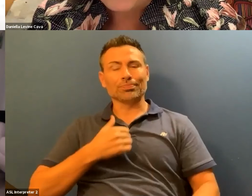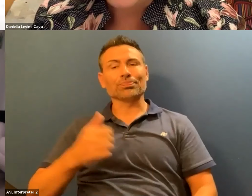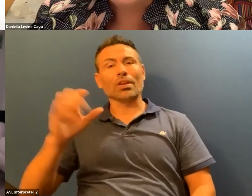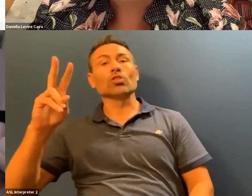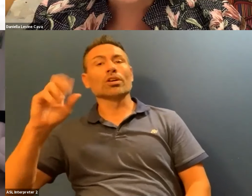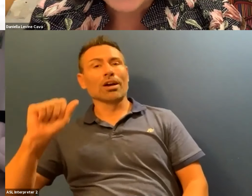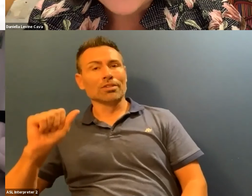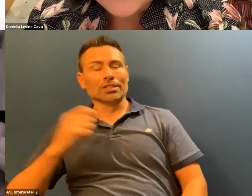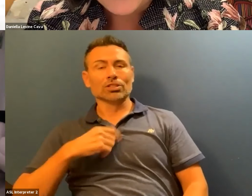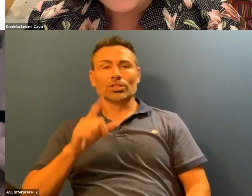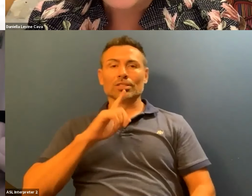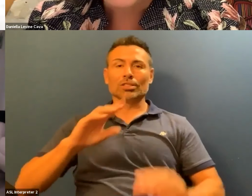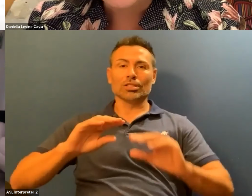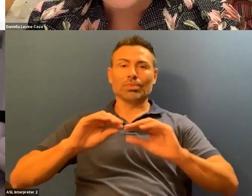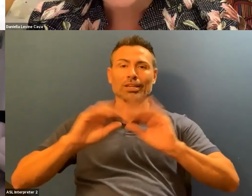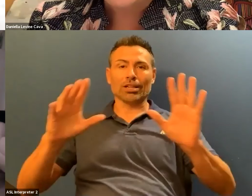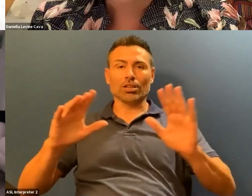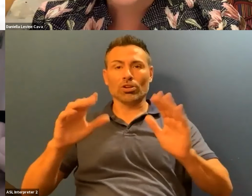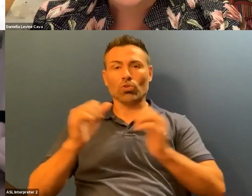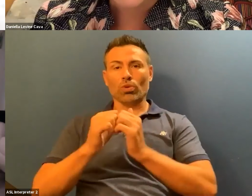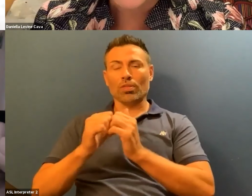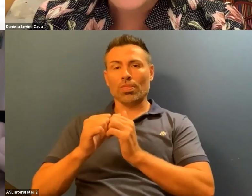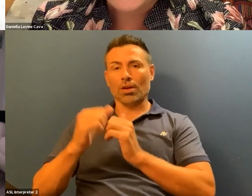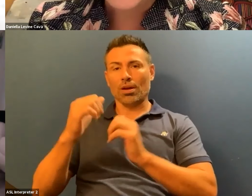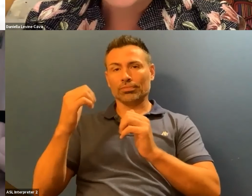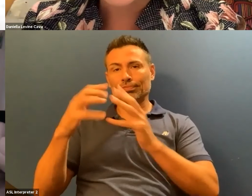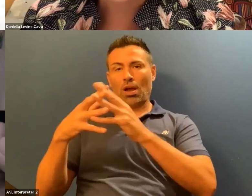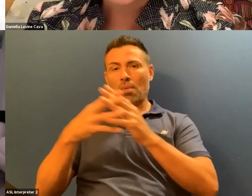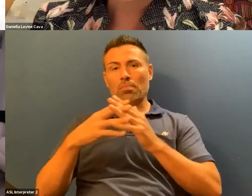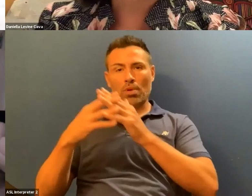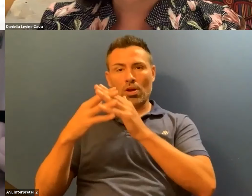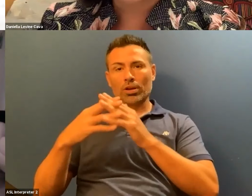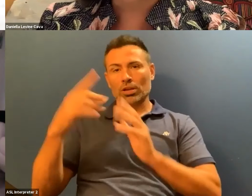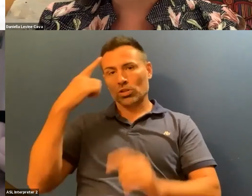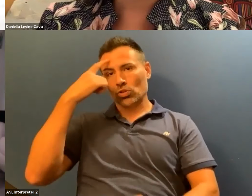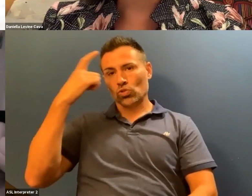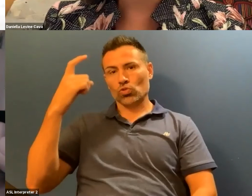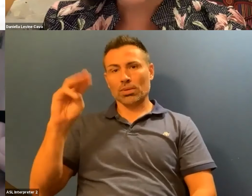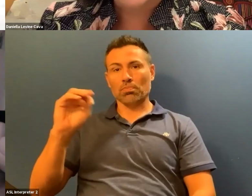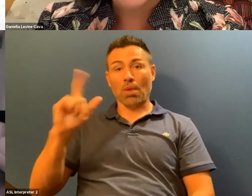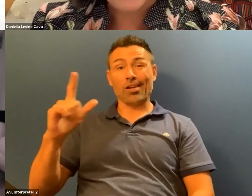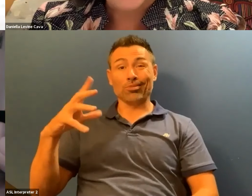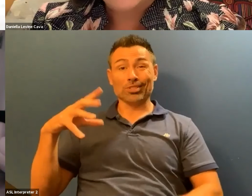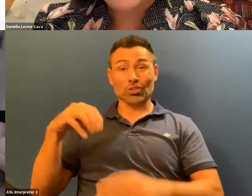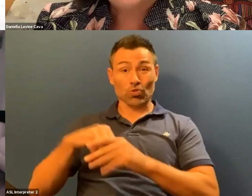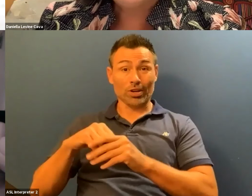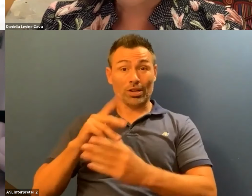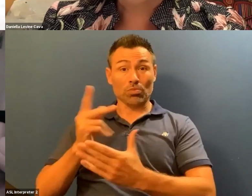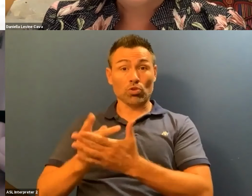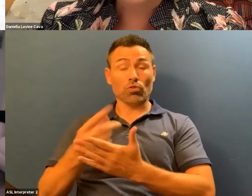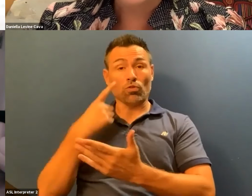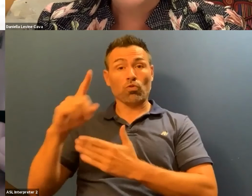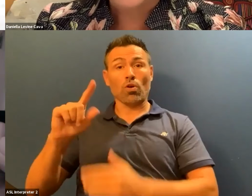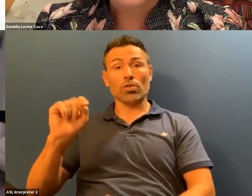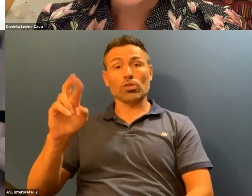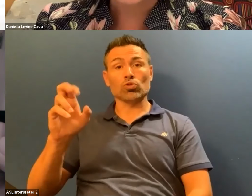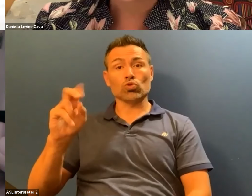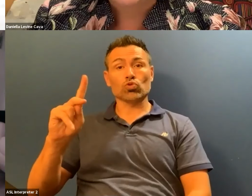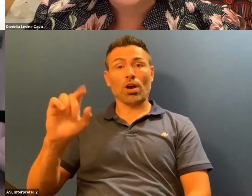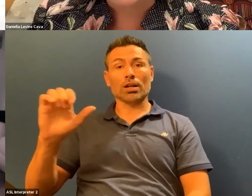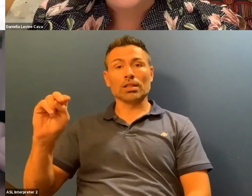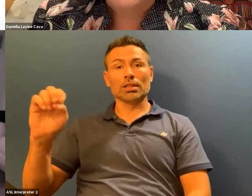Dream Mall, it was cooked into the approval. And of course, I voted against it. It was cooked into the approval to provide the trunk line out to the